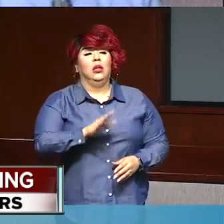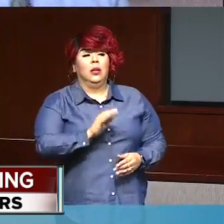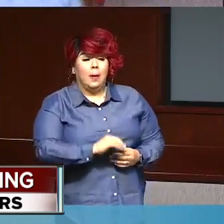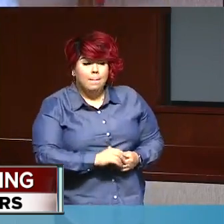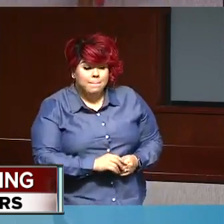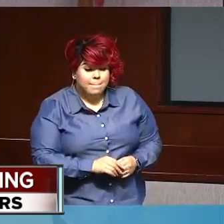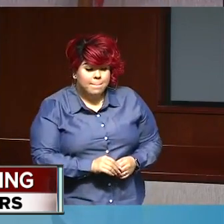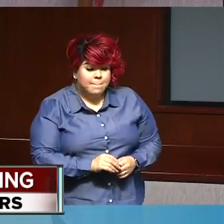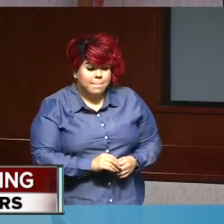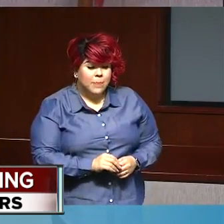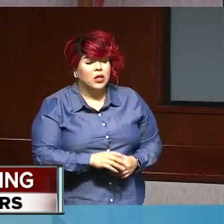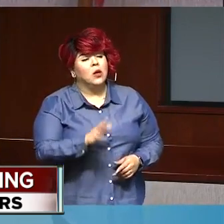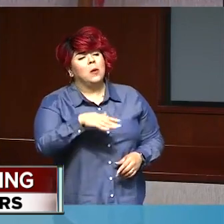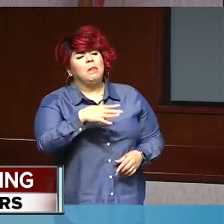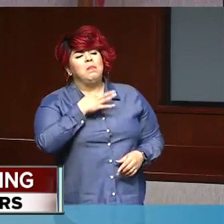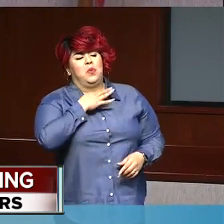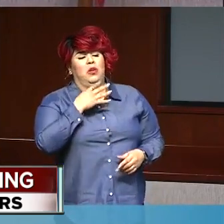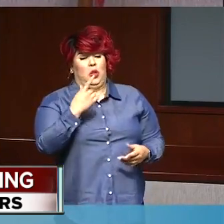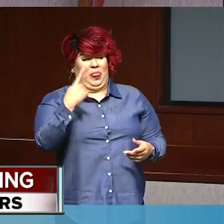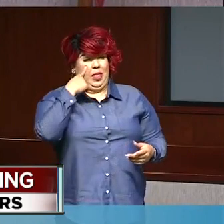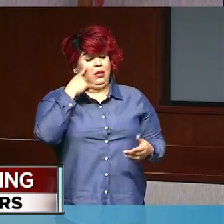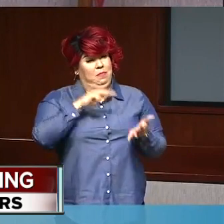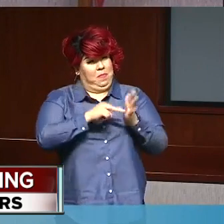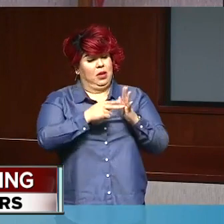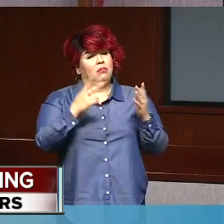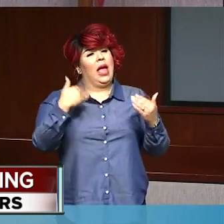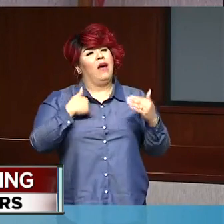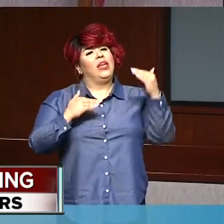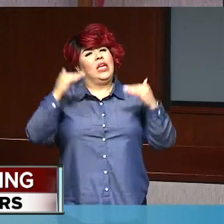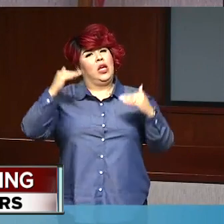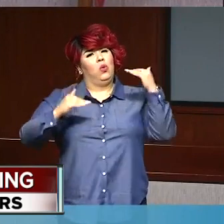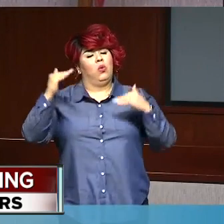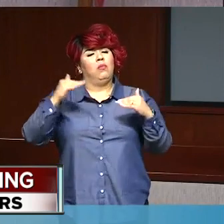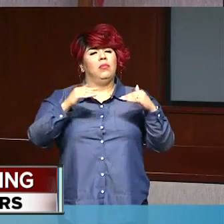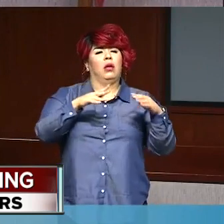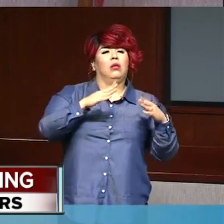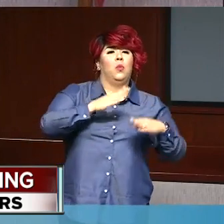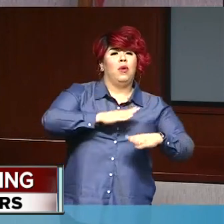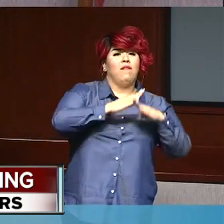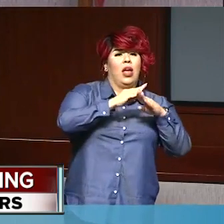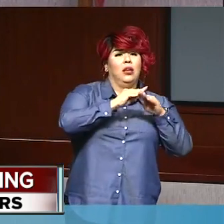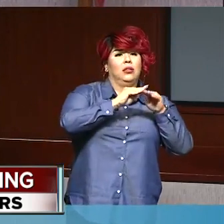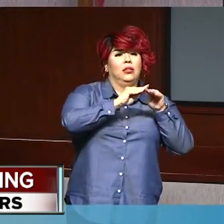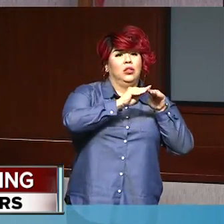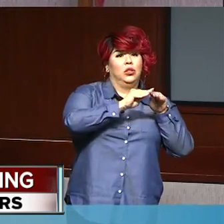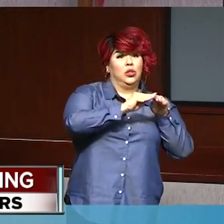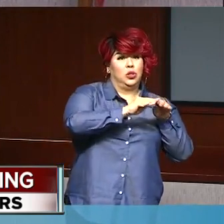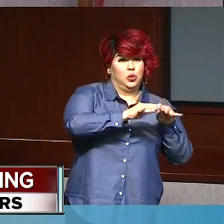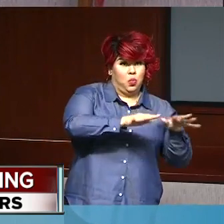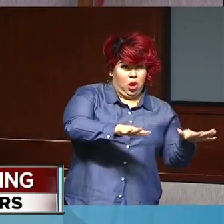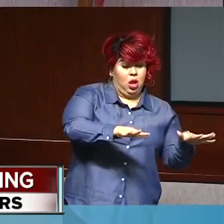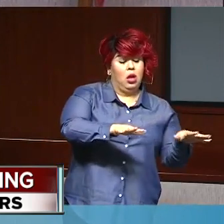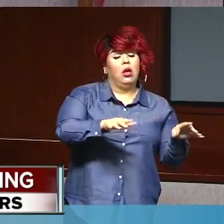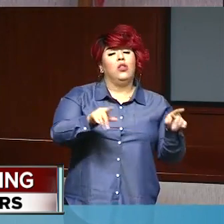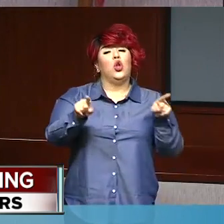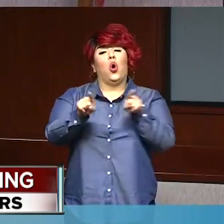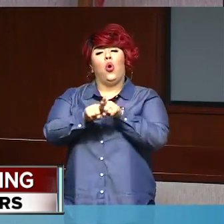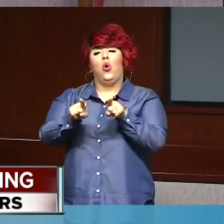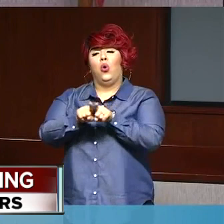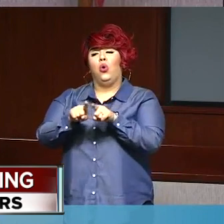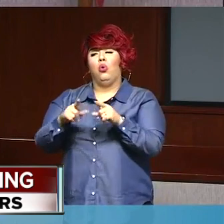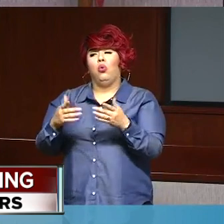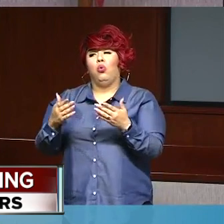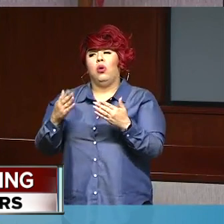is an equal balance of trying to prevent the spread of coronavirus in the active hotspots and trying